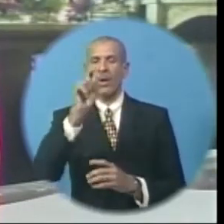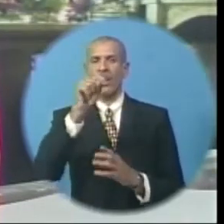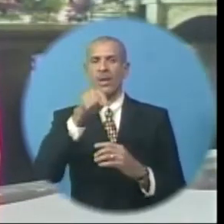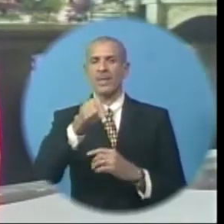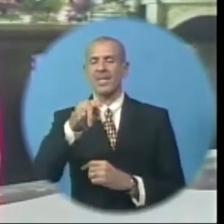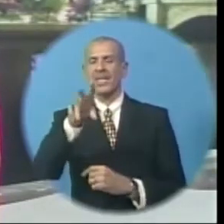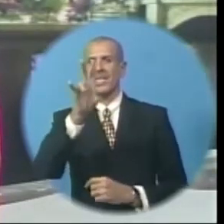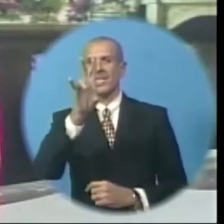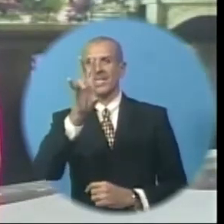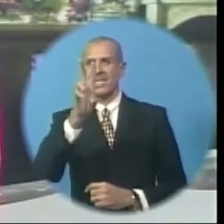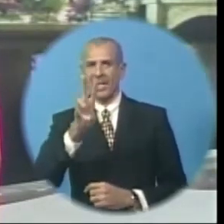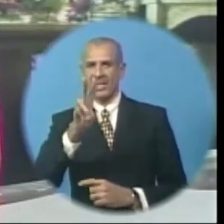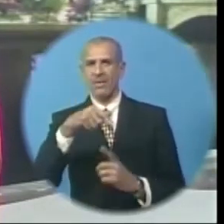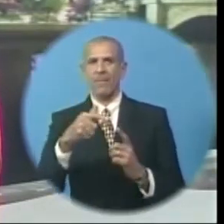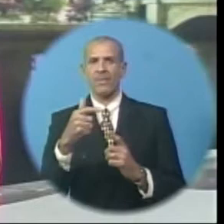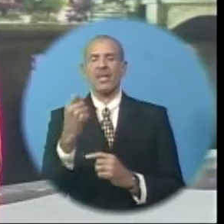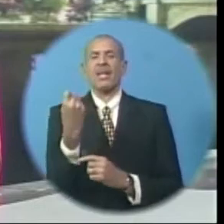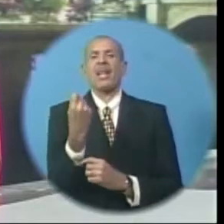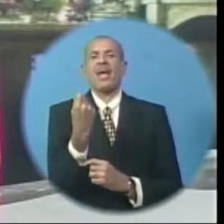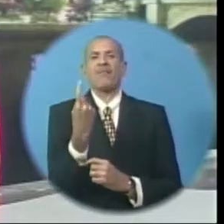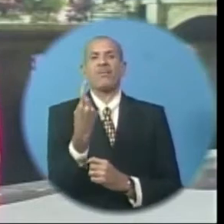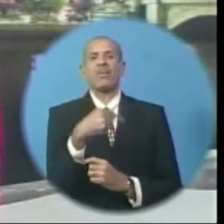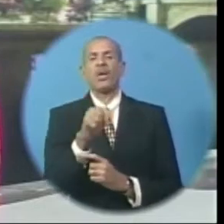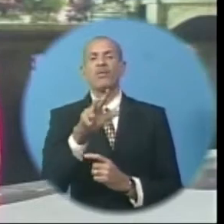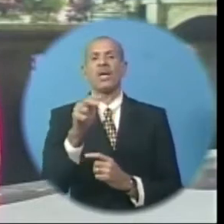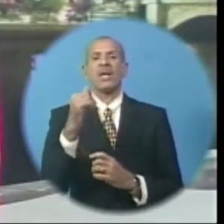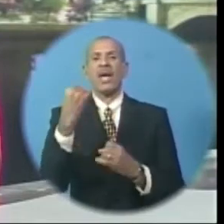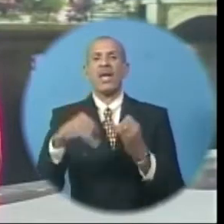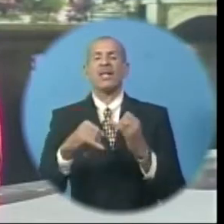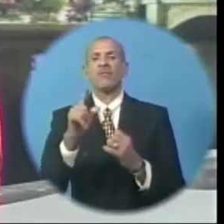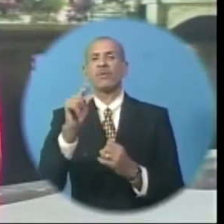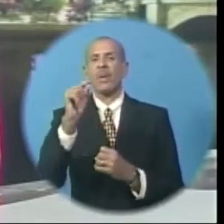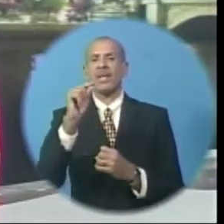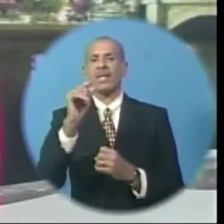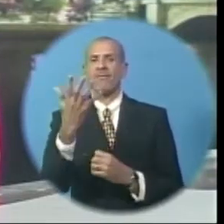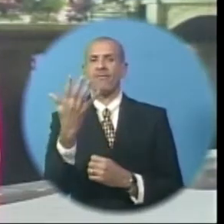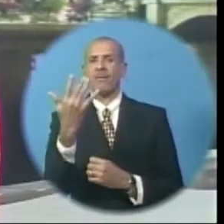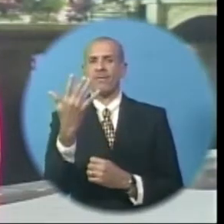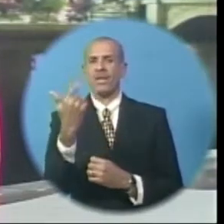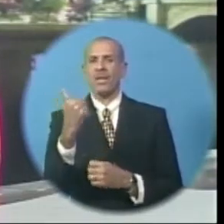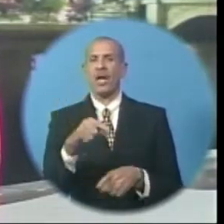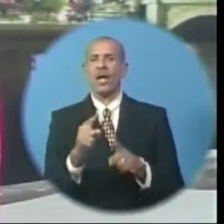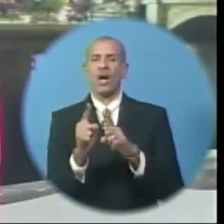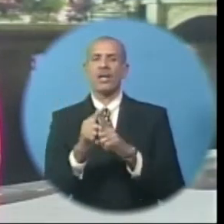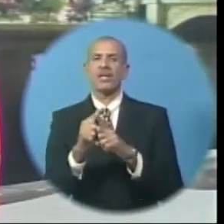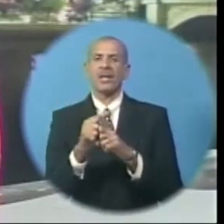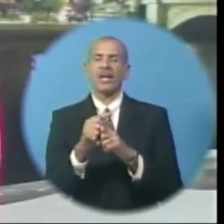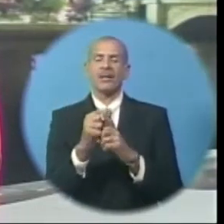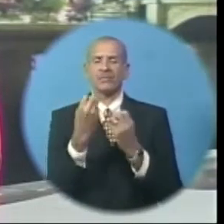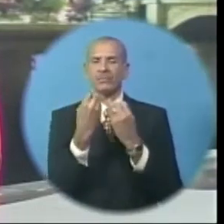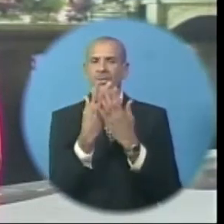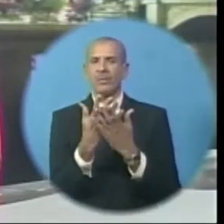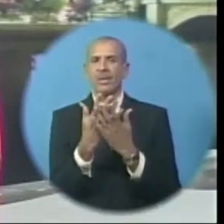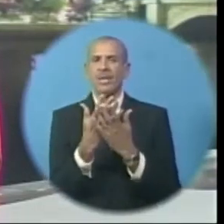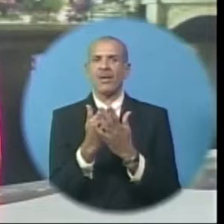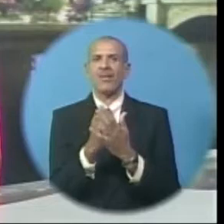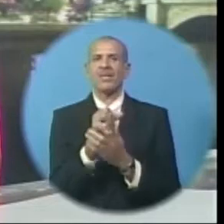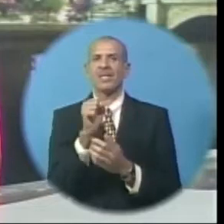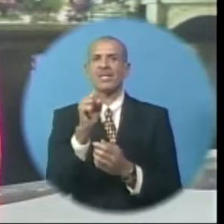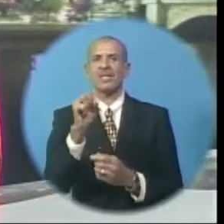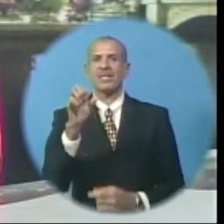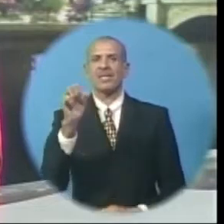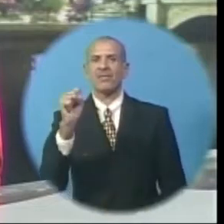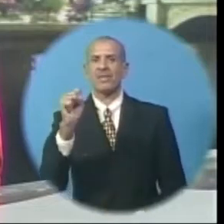the 11.3% recorded at the end of 2015. Now, this is according to statistics from the Barbados Statistical